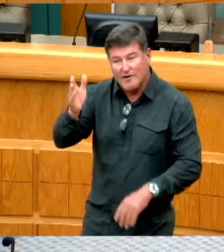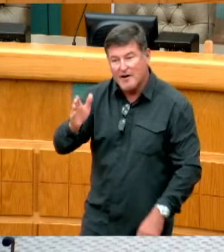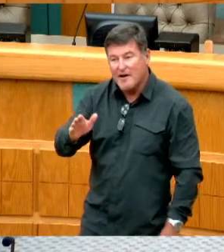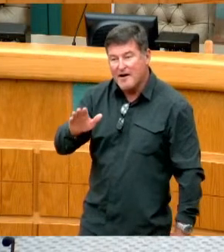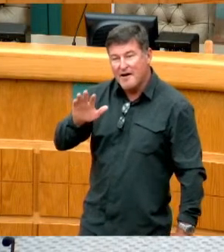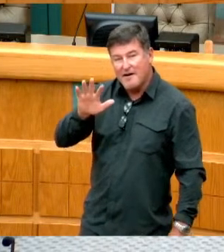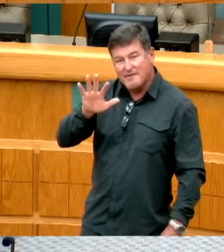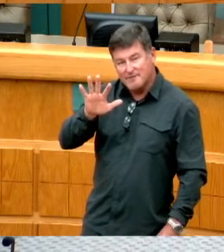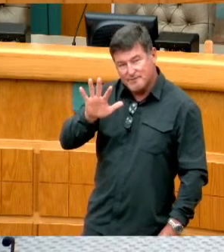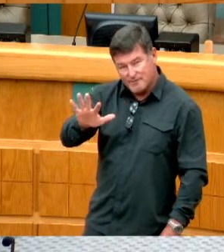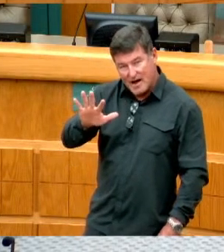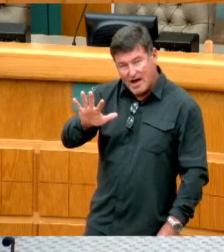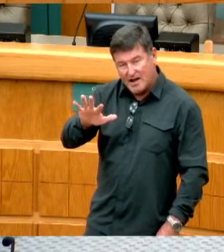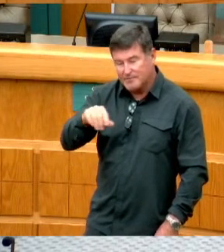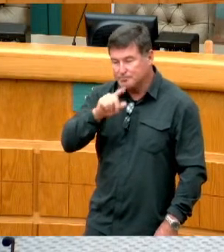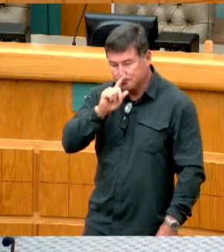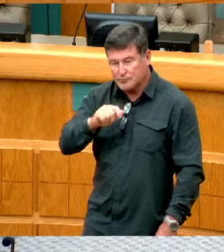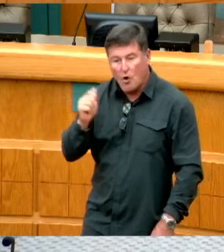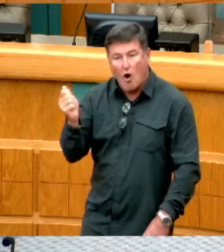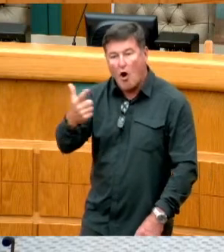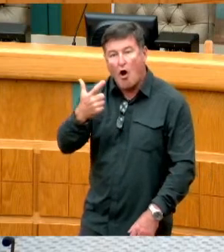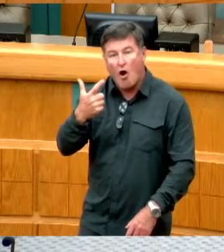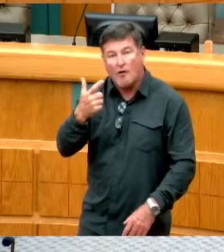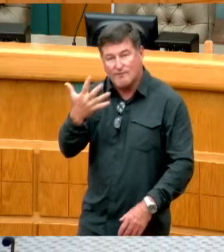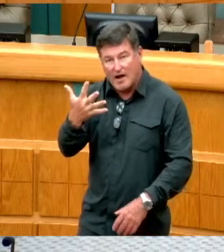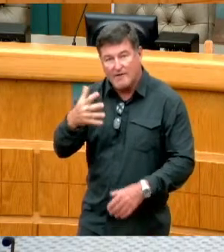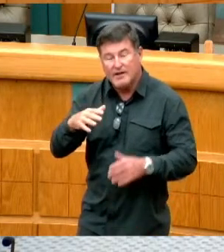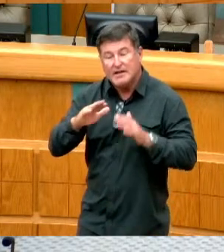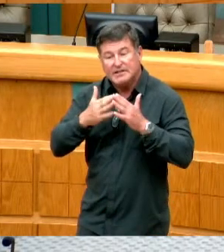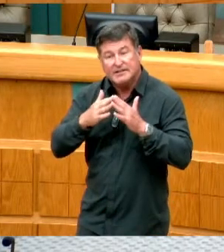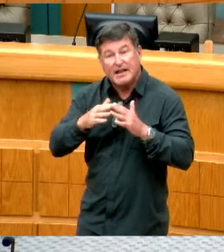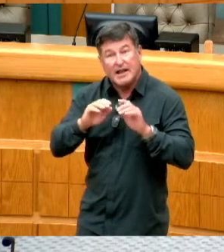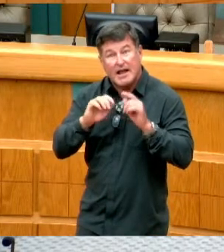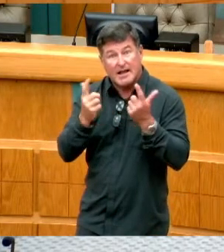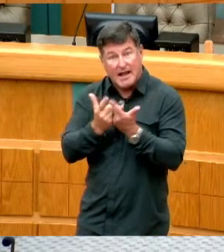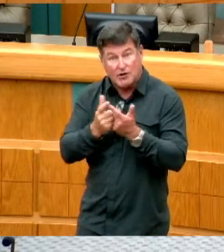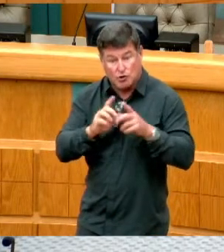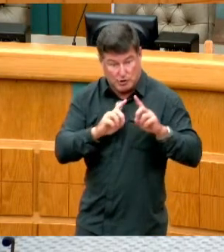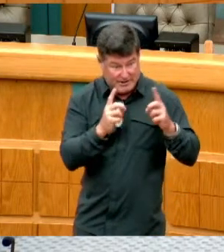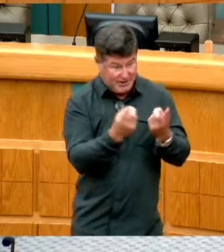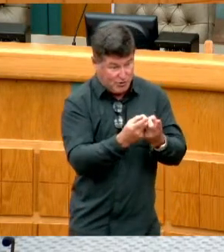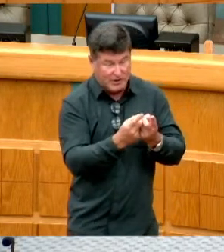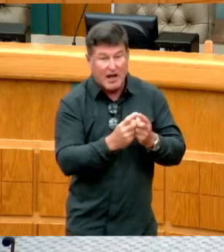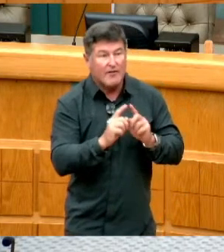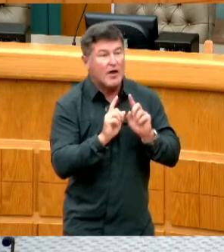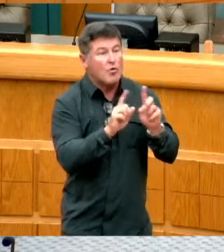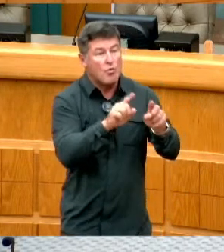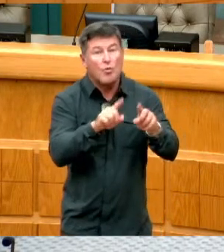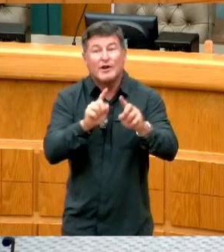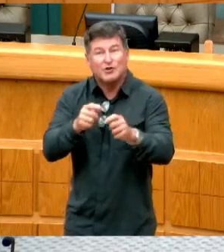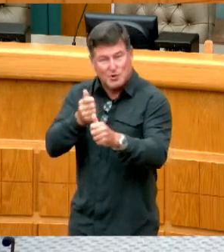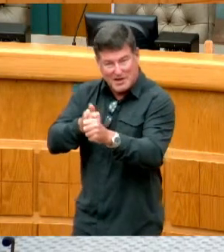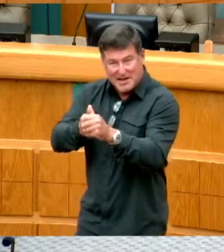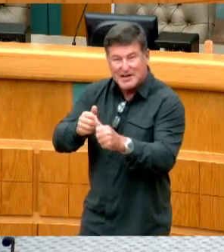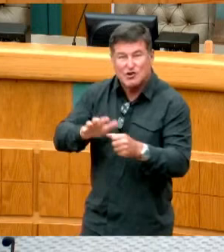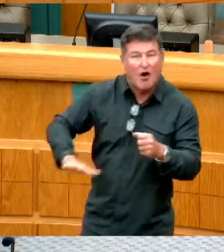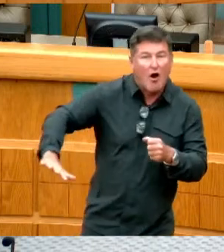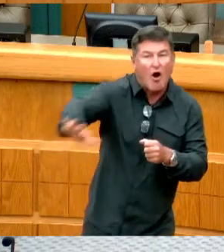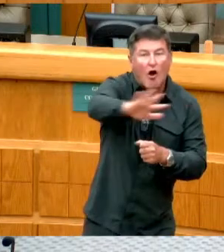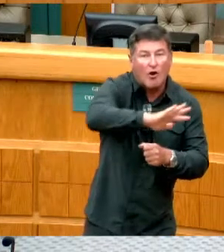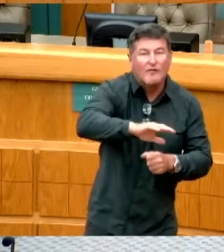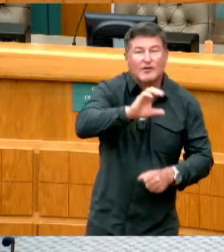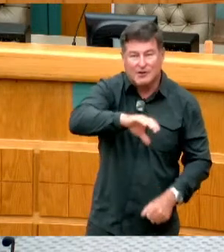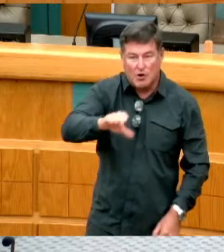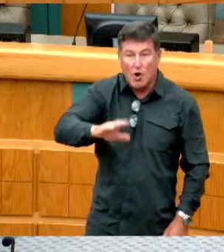council districts. Coming up next week, we anticipate administering 400 to 500 vaccines through the